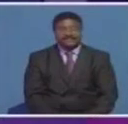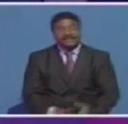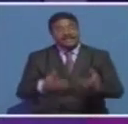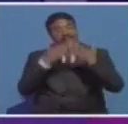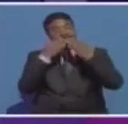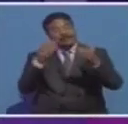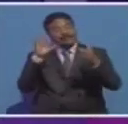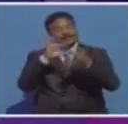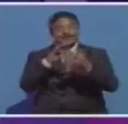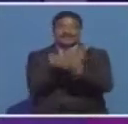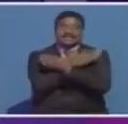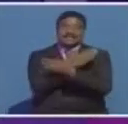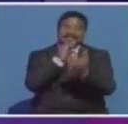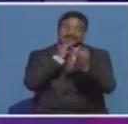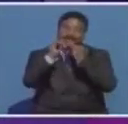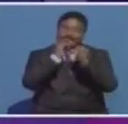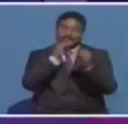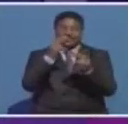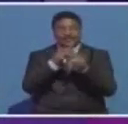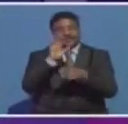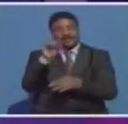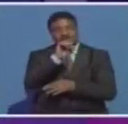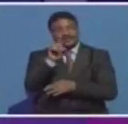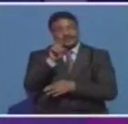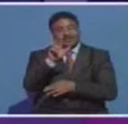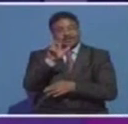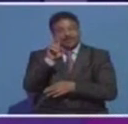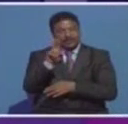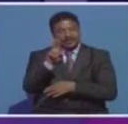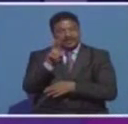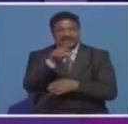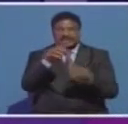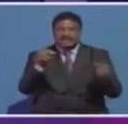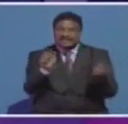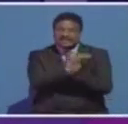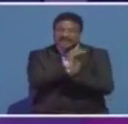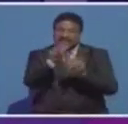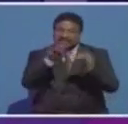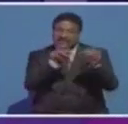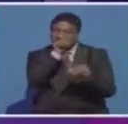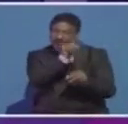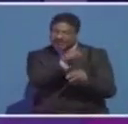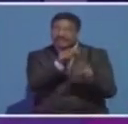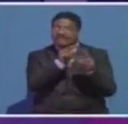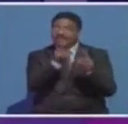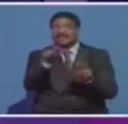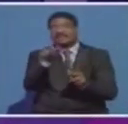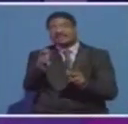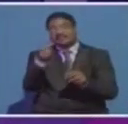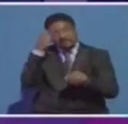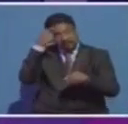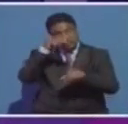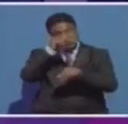Thank you for joining us on Sunday Interview. I'm your host, Gravazio Zulu. Now, disaster management and mitigation is a key part of national